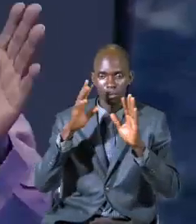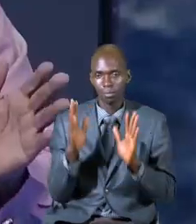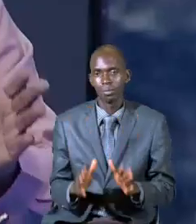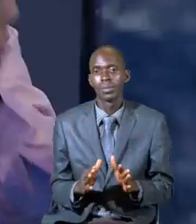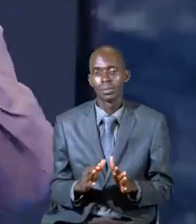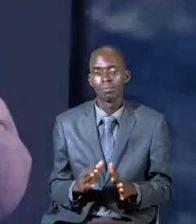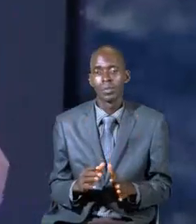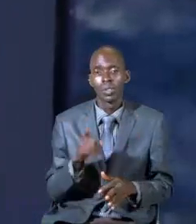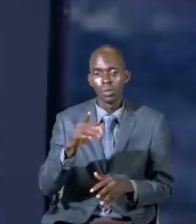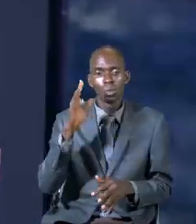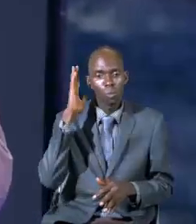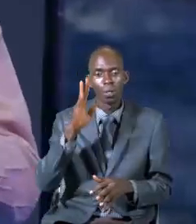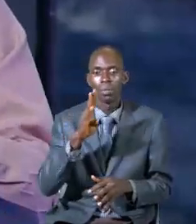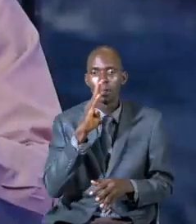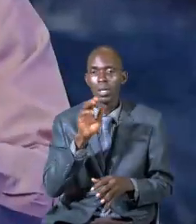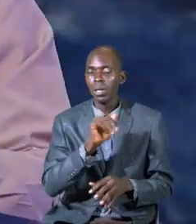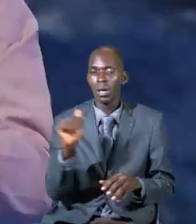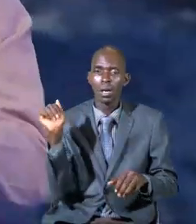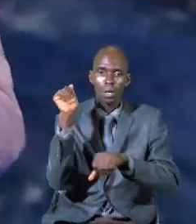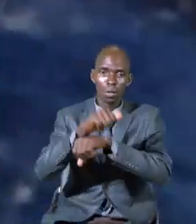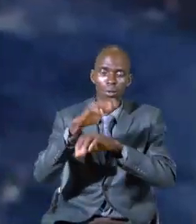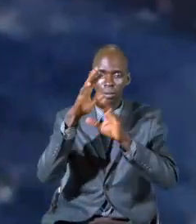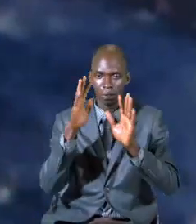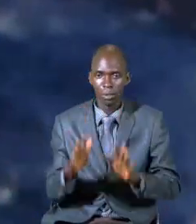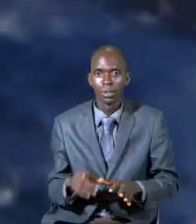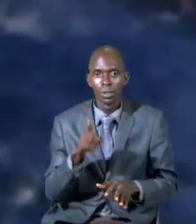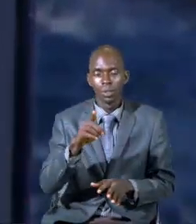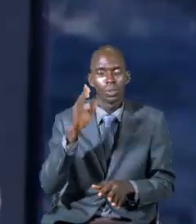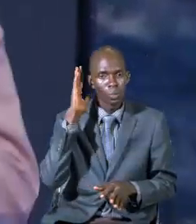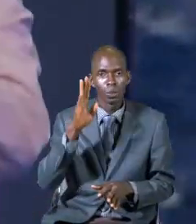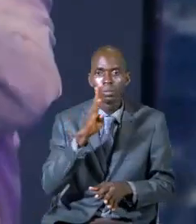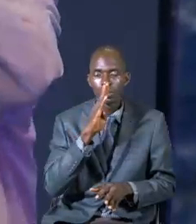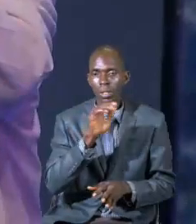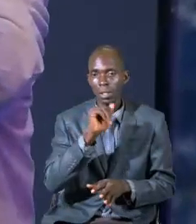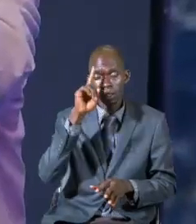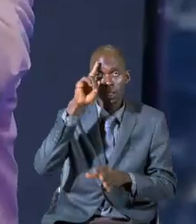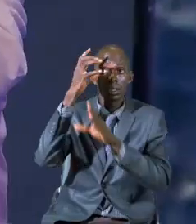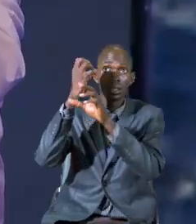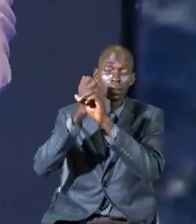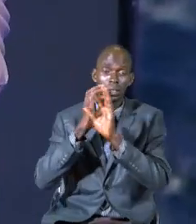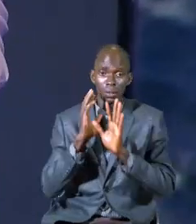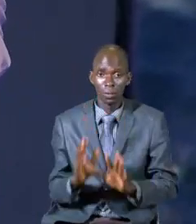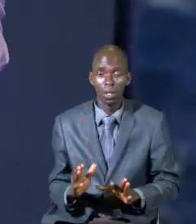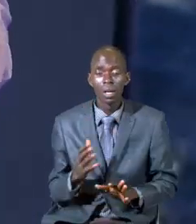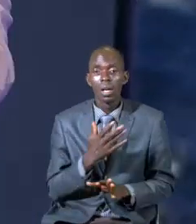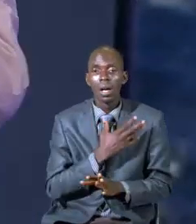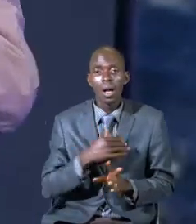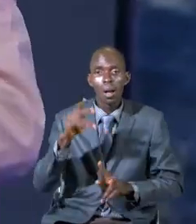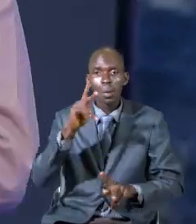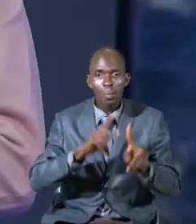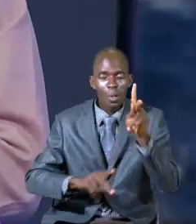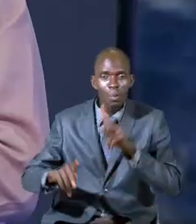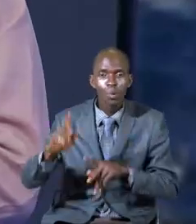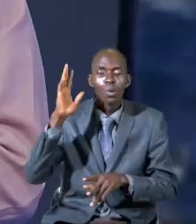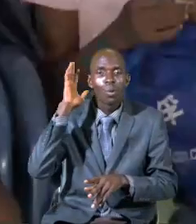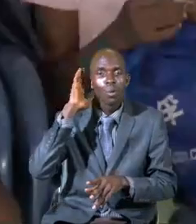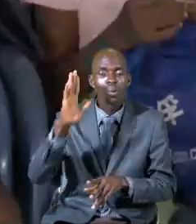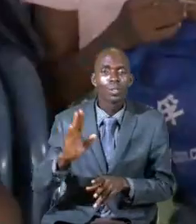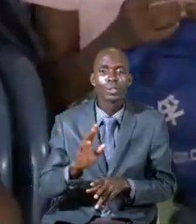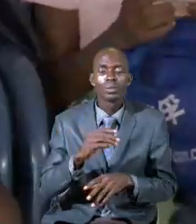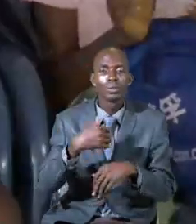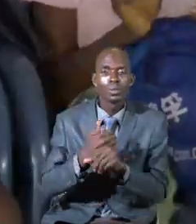will be an achiever. And people will make you a reference point in life in